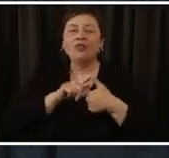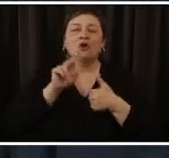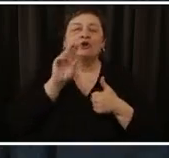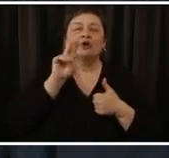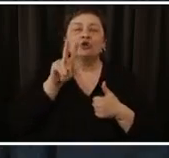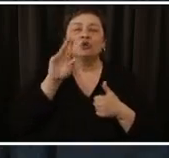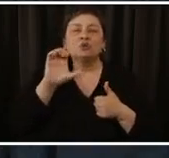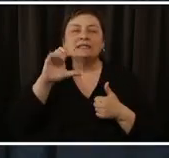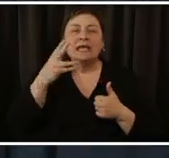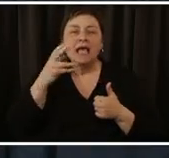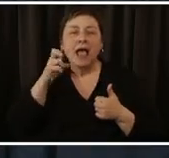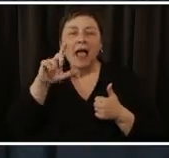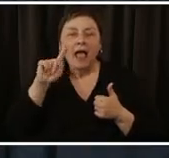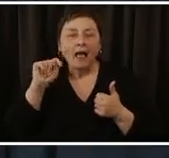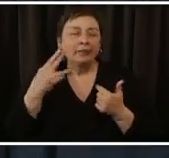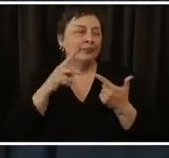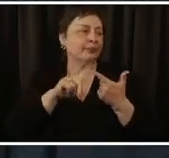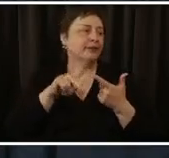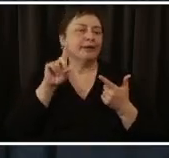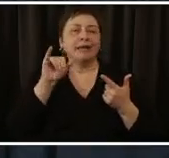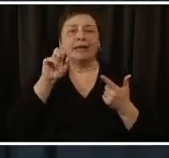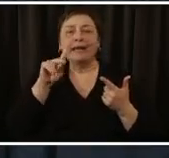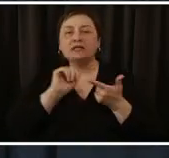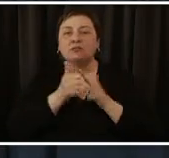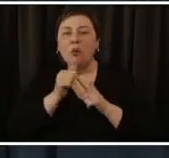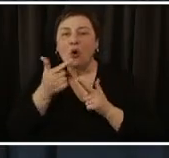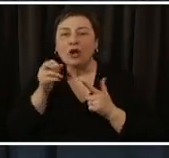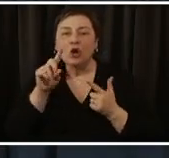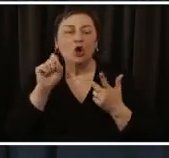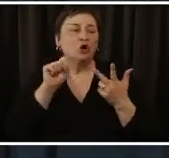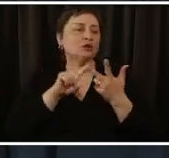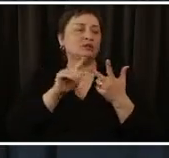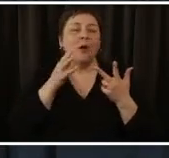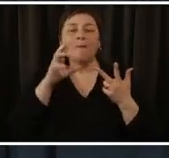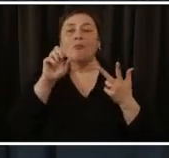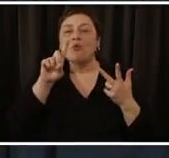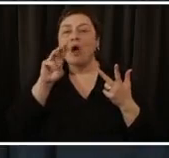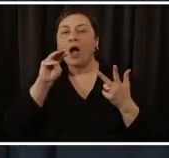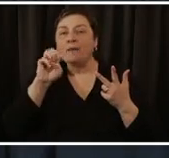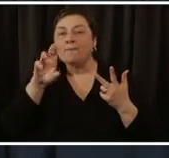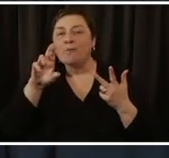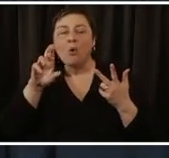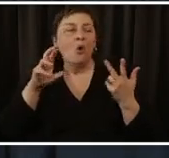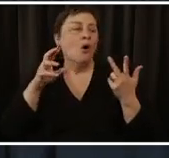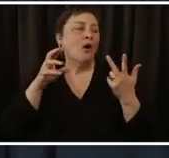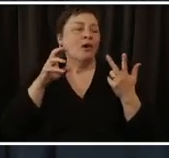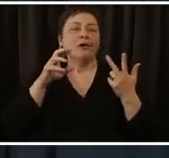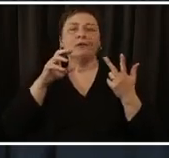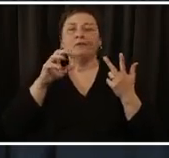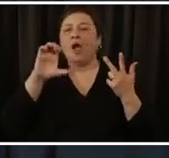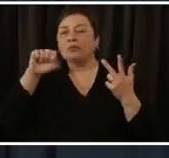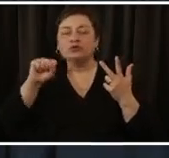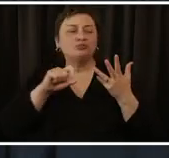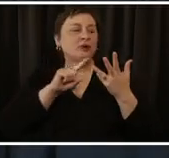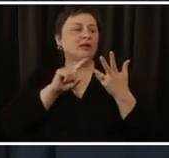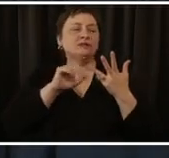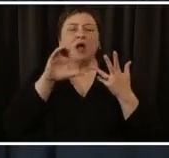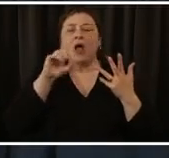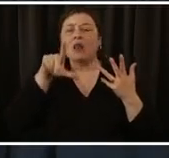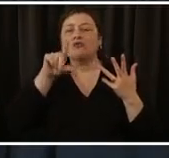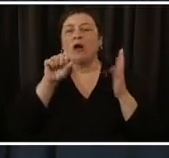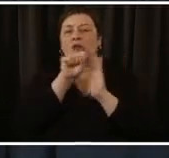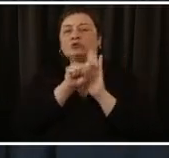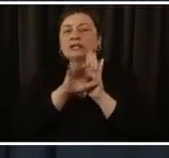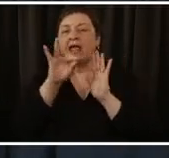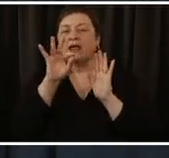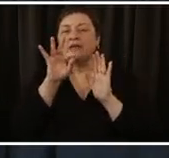the Ranch, Dick's Sporting Goods, Ball, Broadmoor World Arena, Colorado State Fairgrounds, these have a very, very